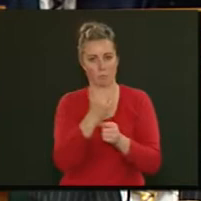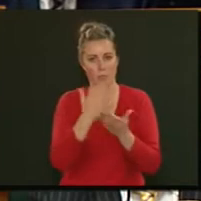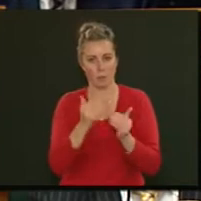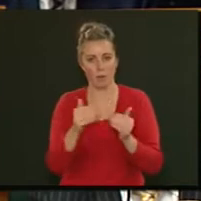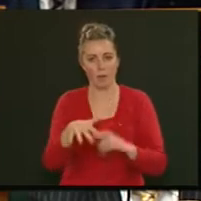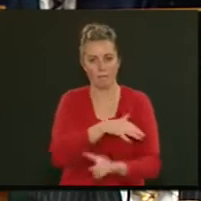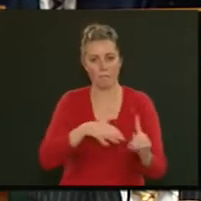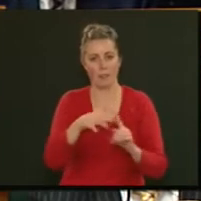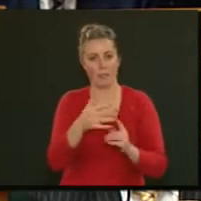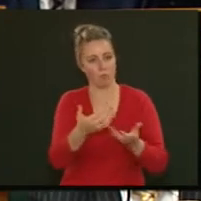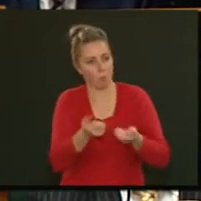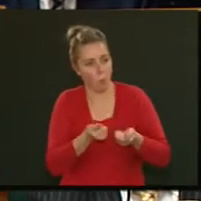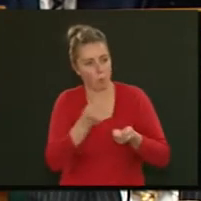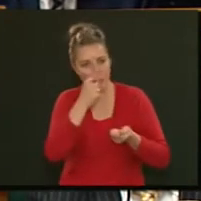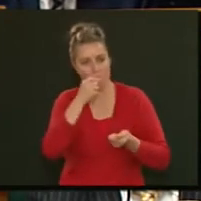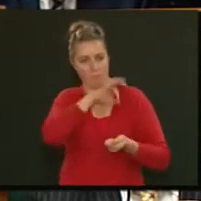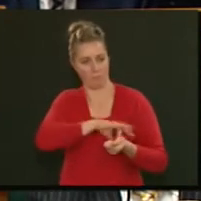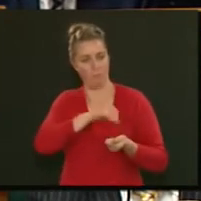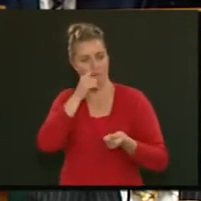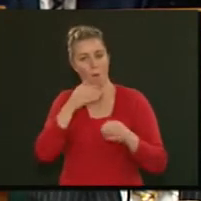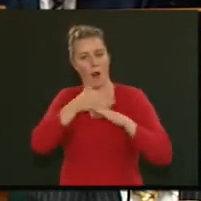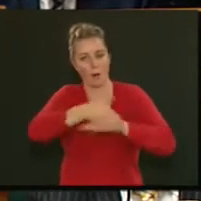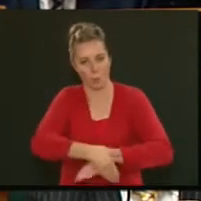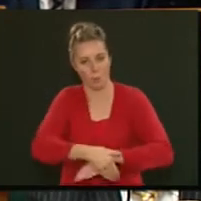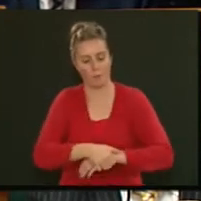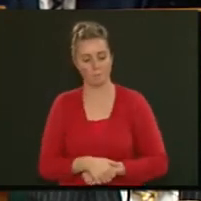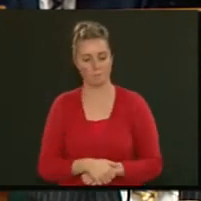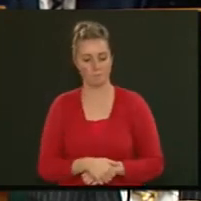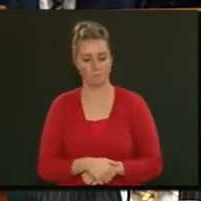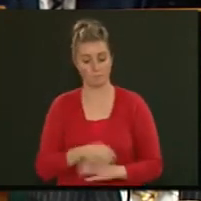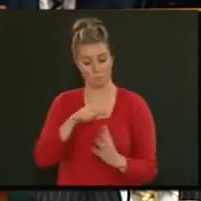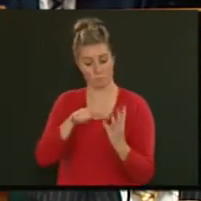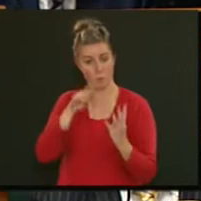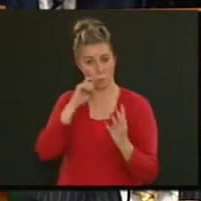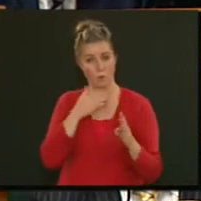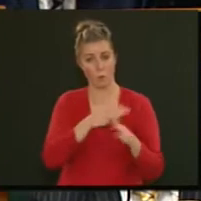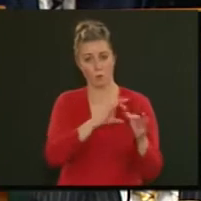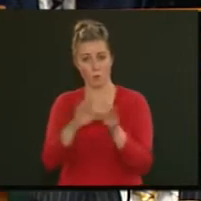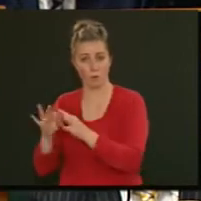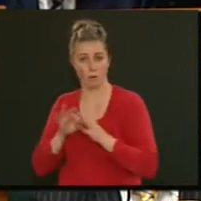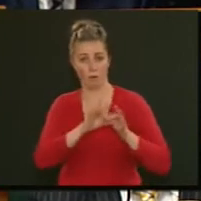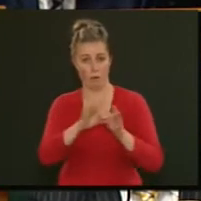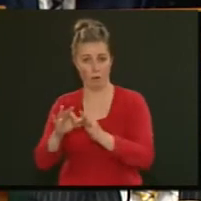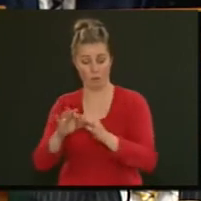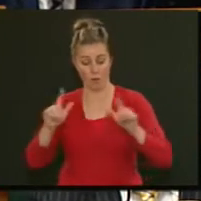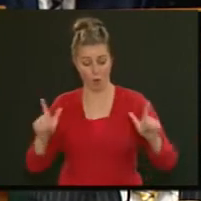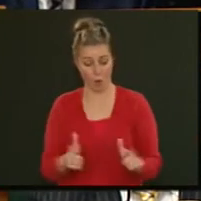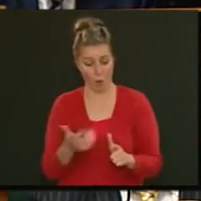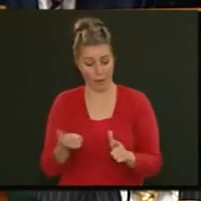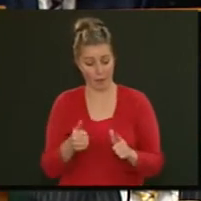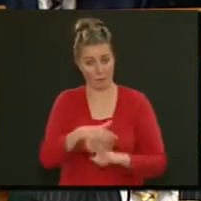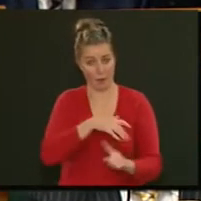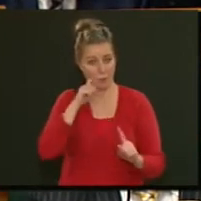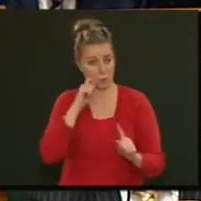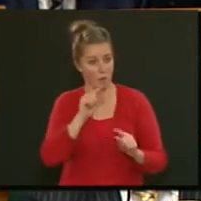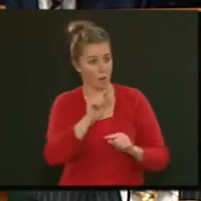and improve the rewards for hard work. Each element works together. While lower income families receive a smaller amount